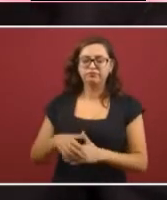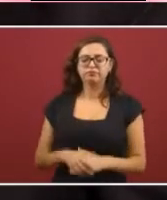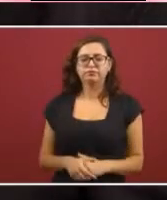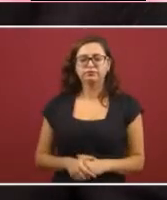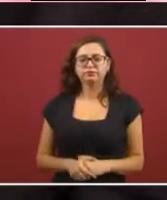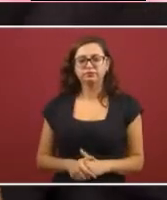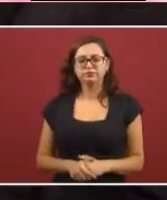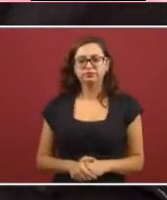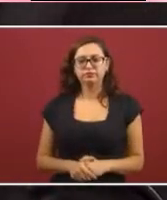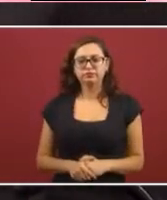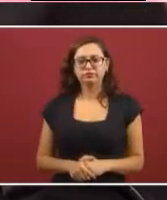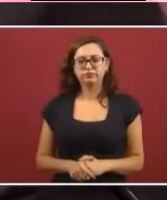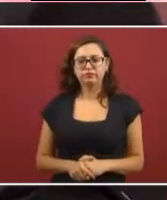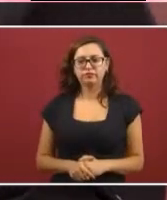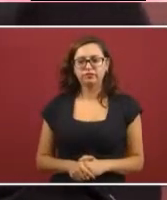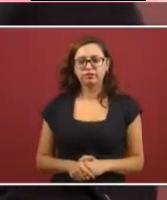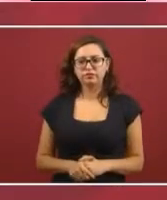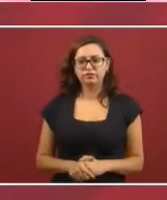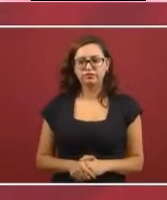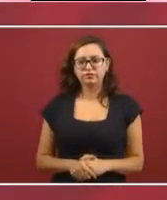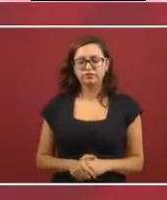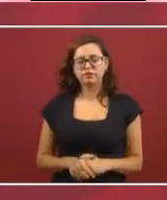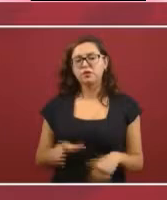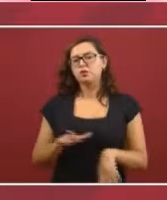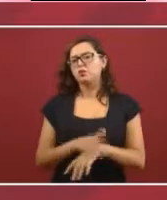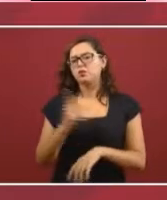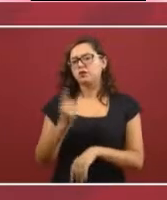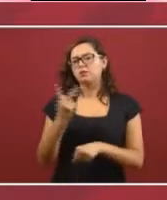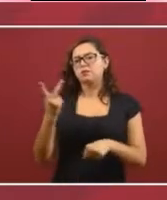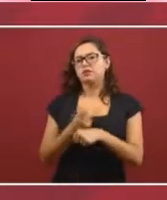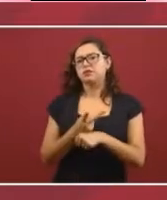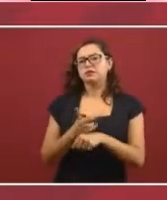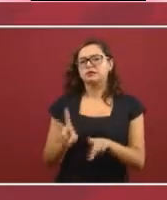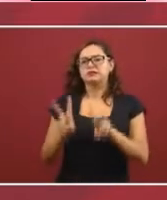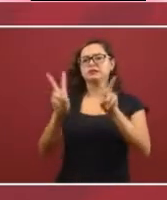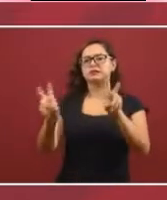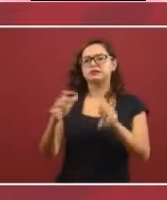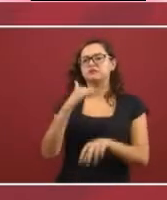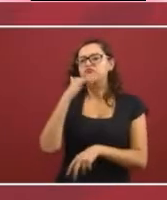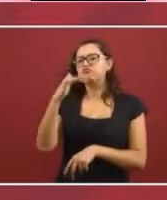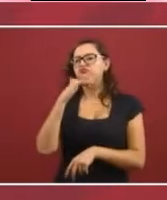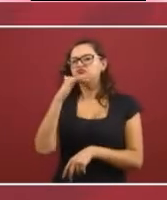Because what used to happen was, whenever they talked of corruption,